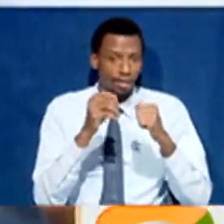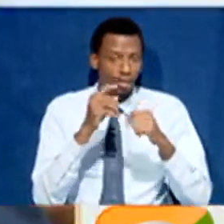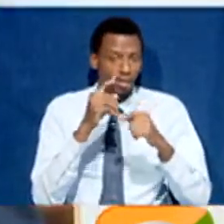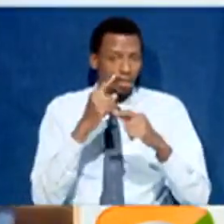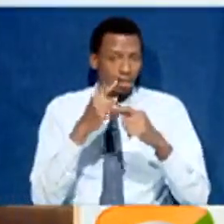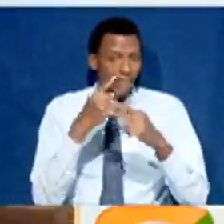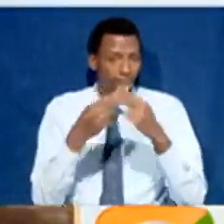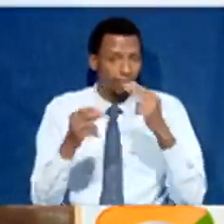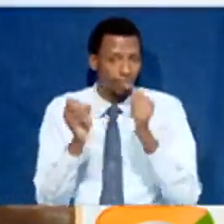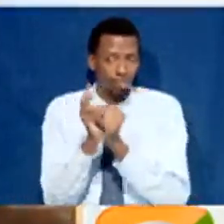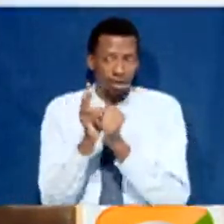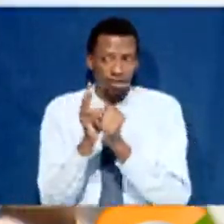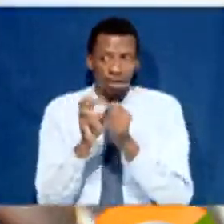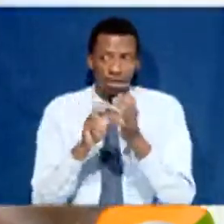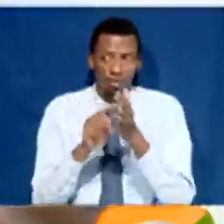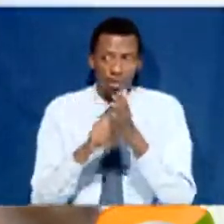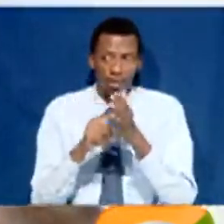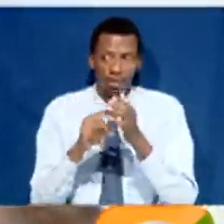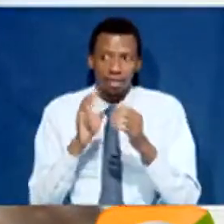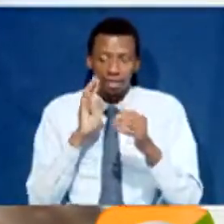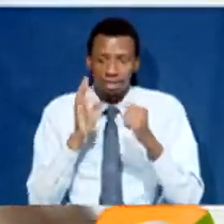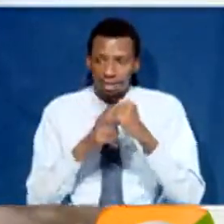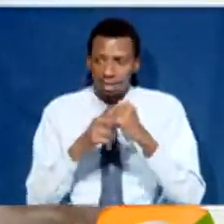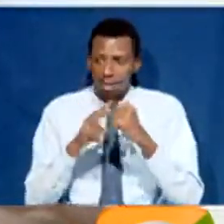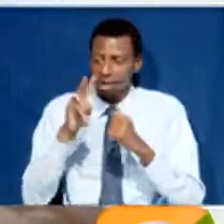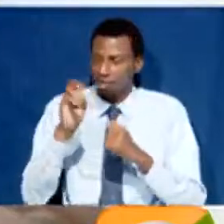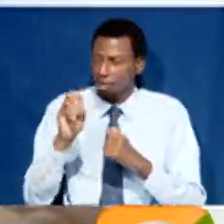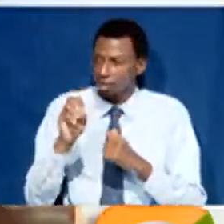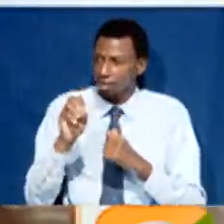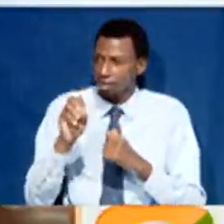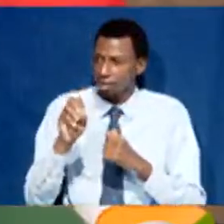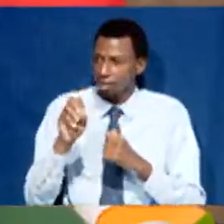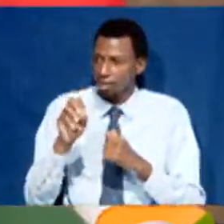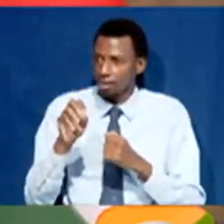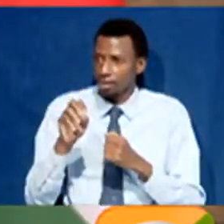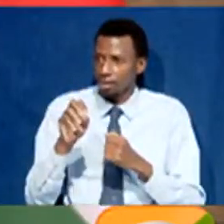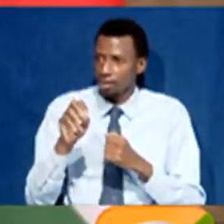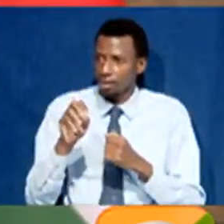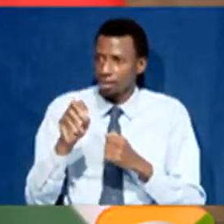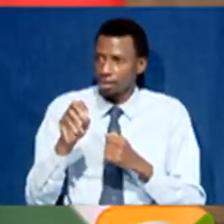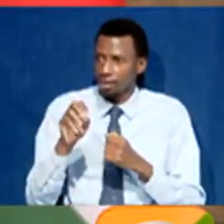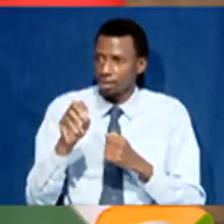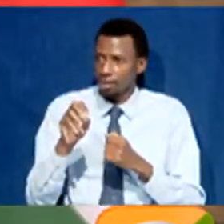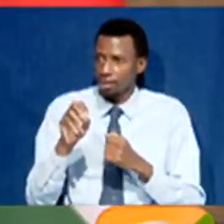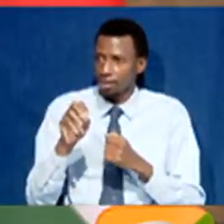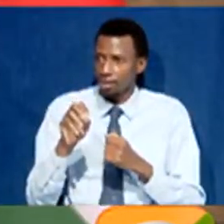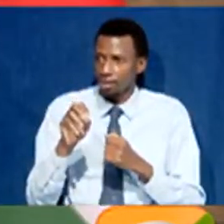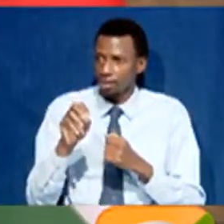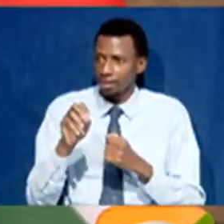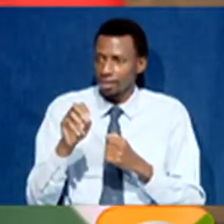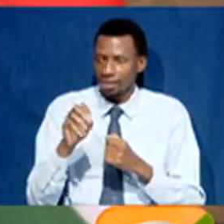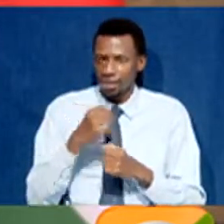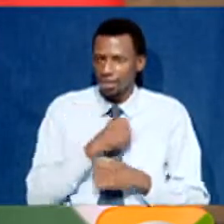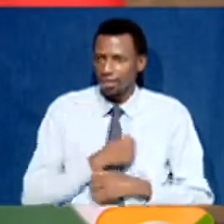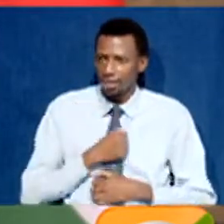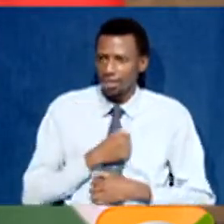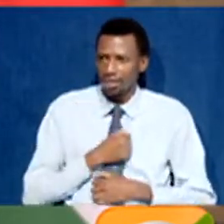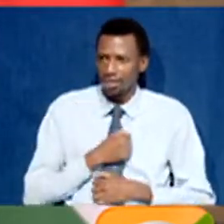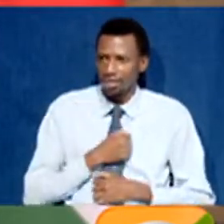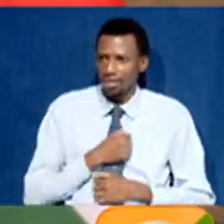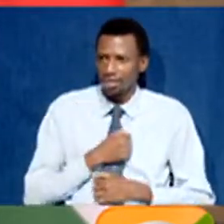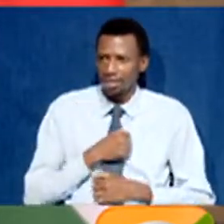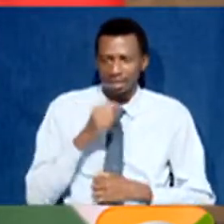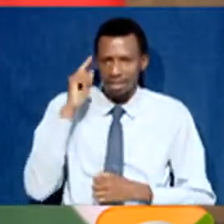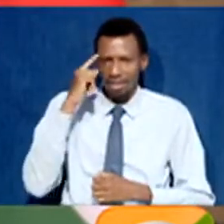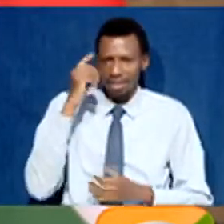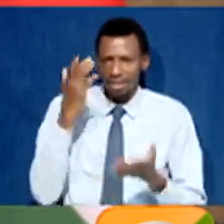720 billion? 720. Well, let me not. I don't know whether, no, maybe six. Yeah, I think it is. Sorry. I think it is